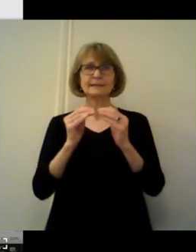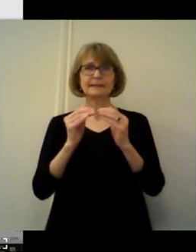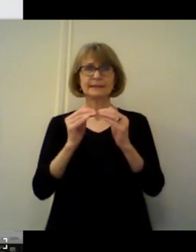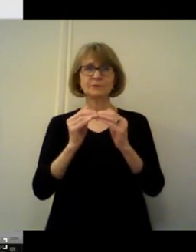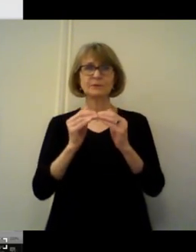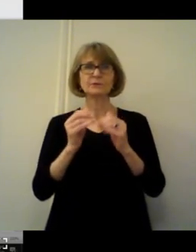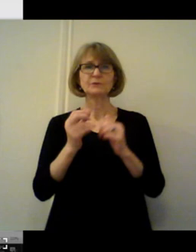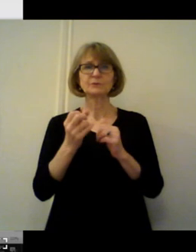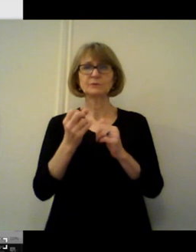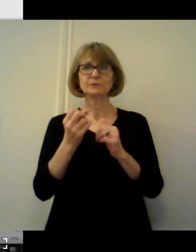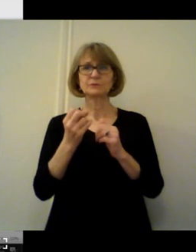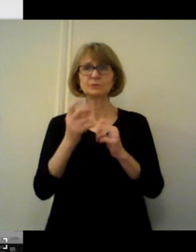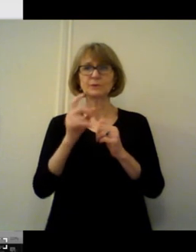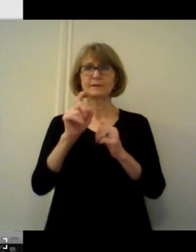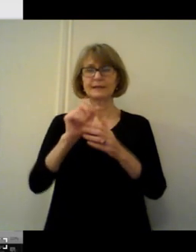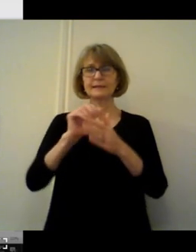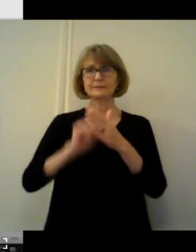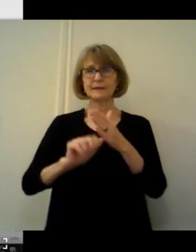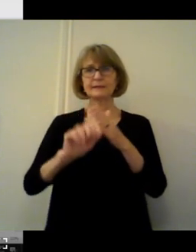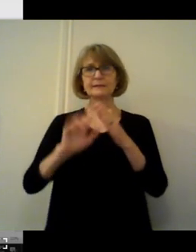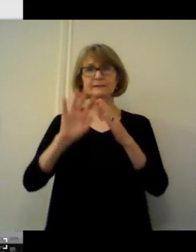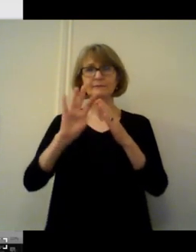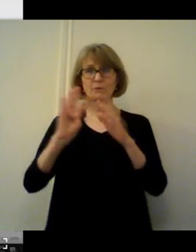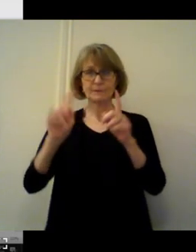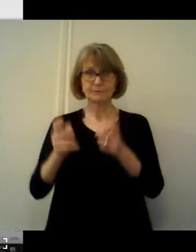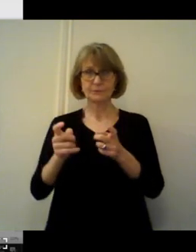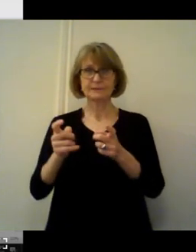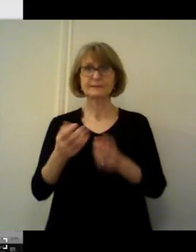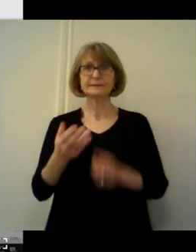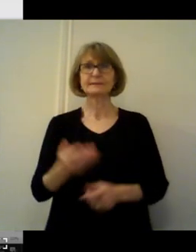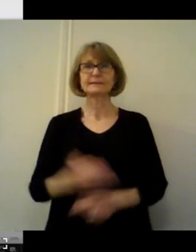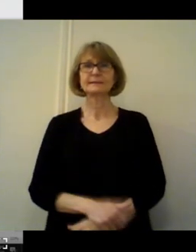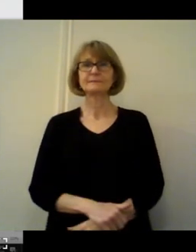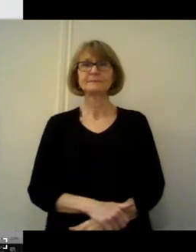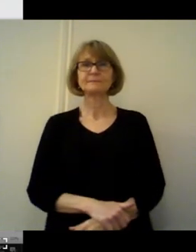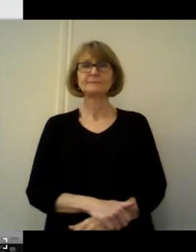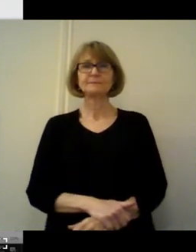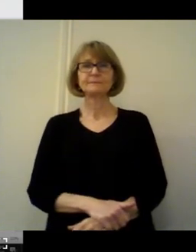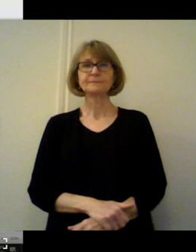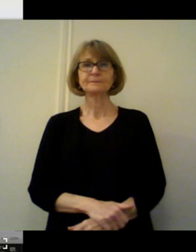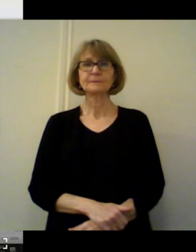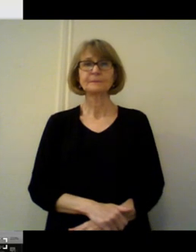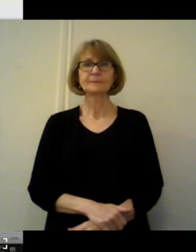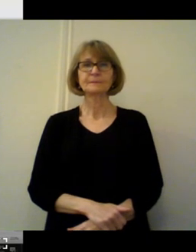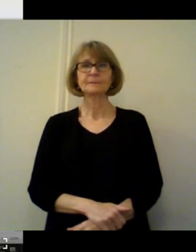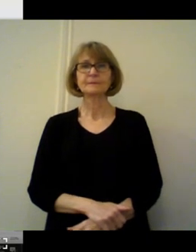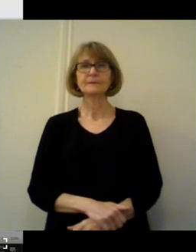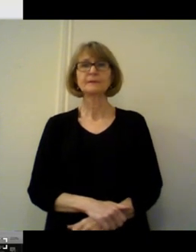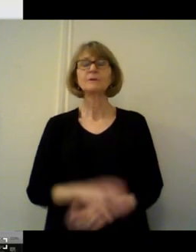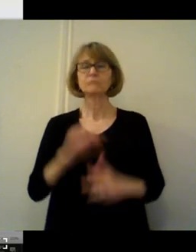12 x minus 4 in parentheses. Okay, so now we're going to have to